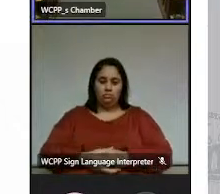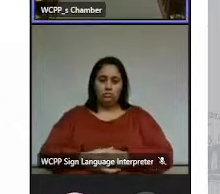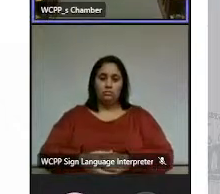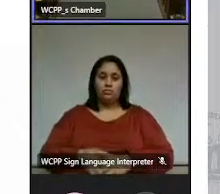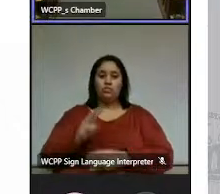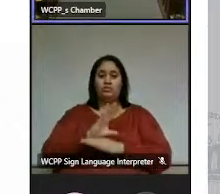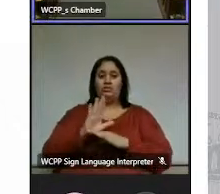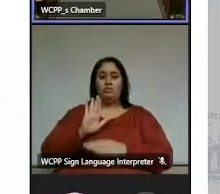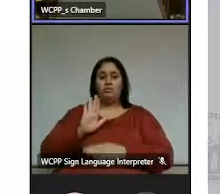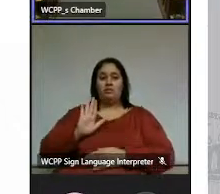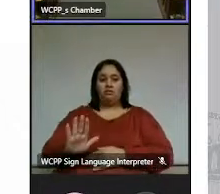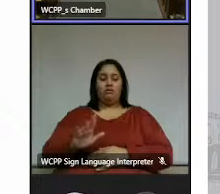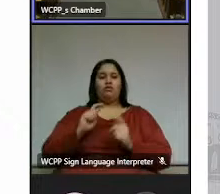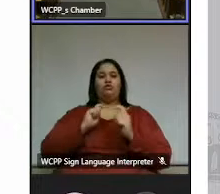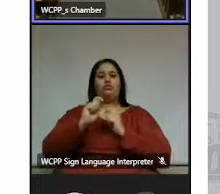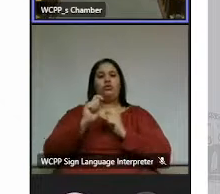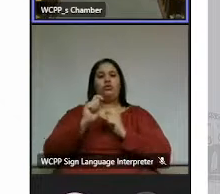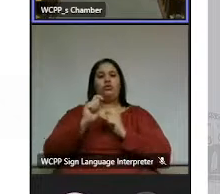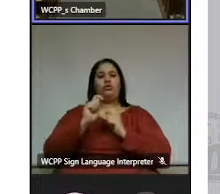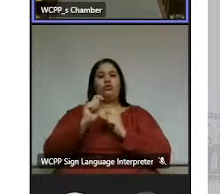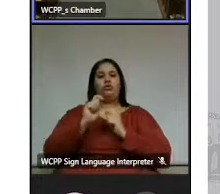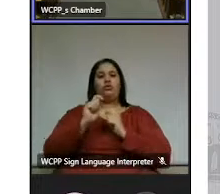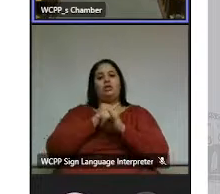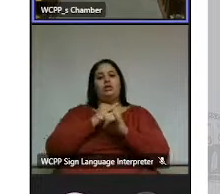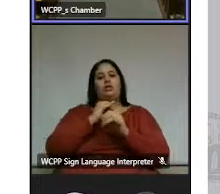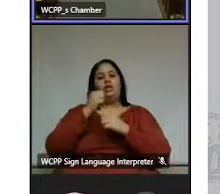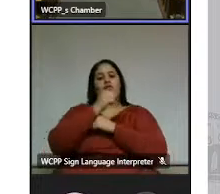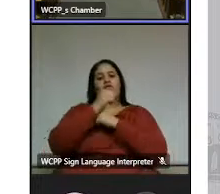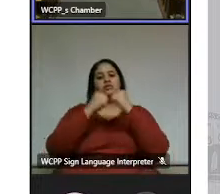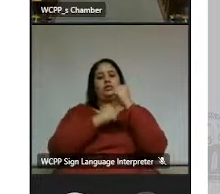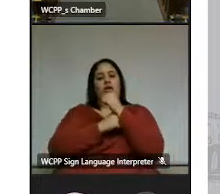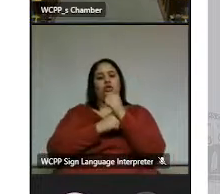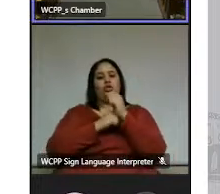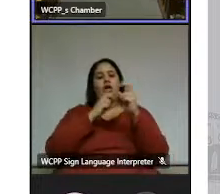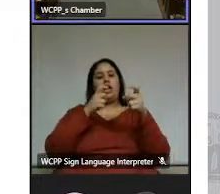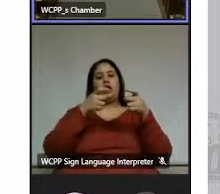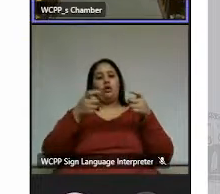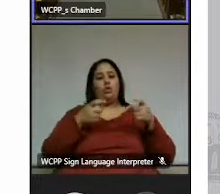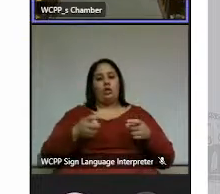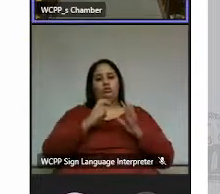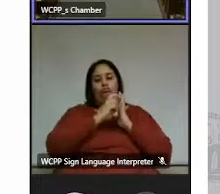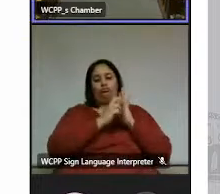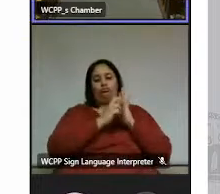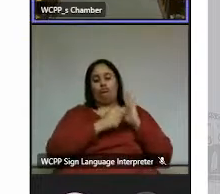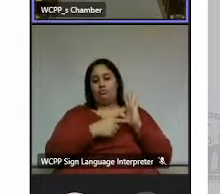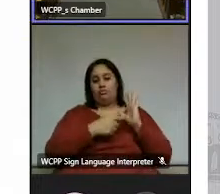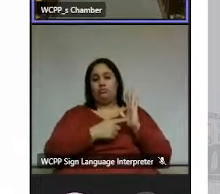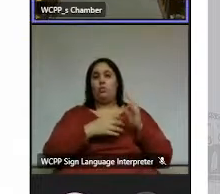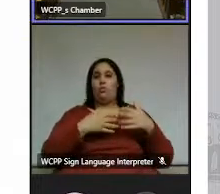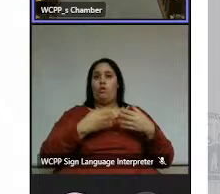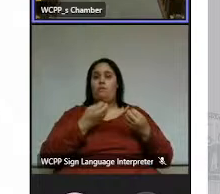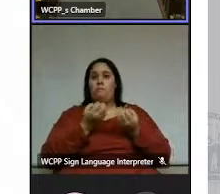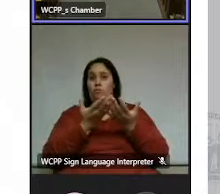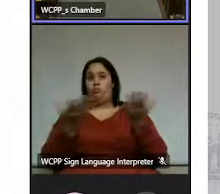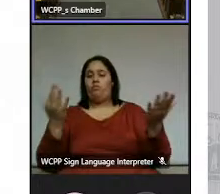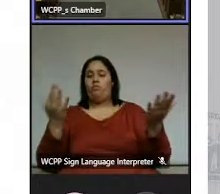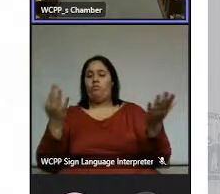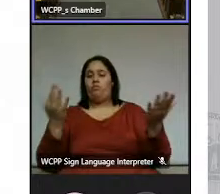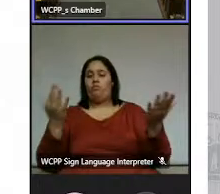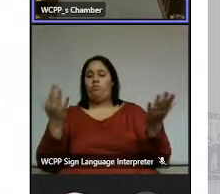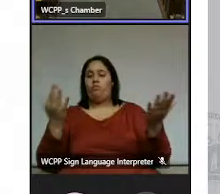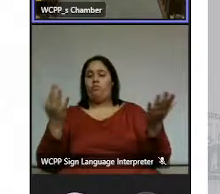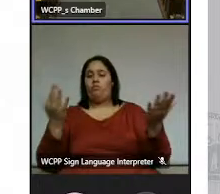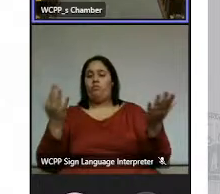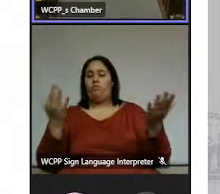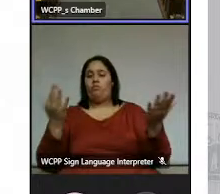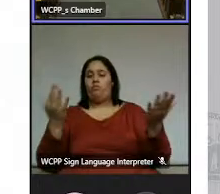Western Cape transport infrastructure regulations will be made once the bill has been assented to. The Act will be